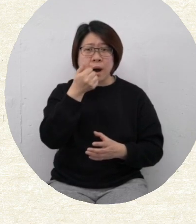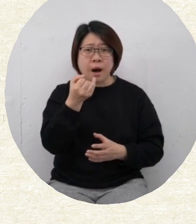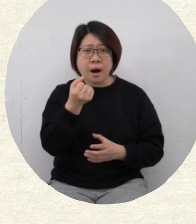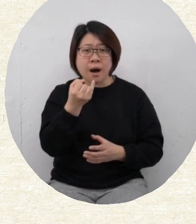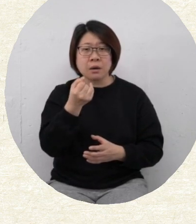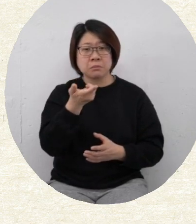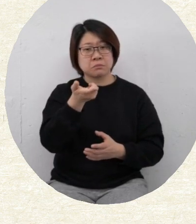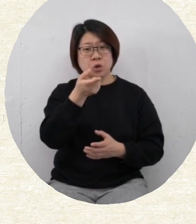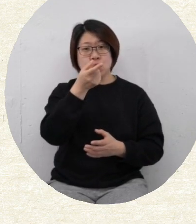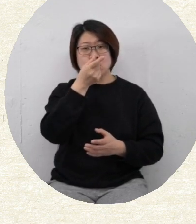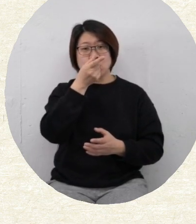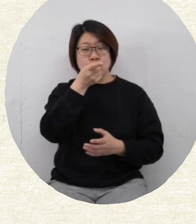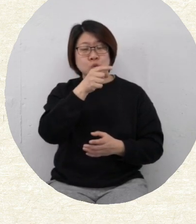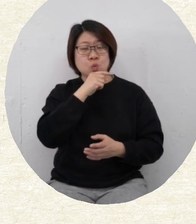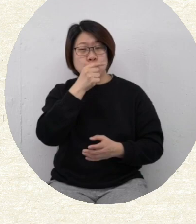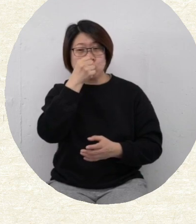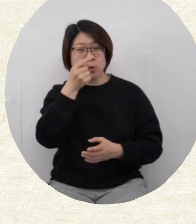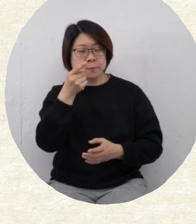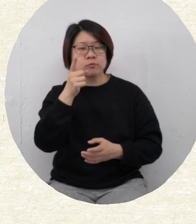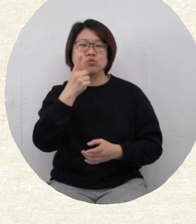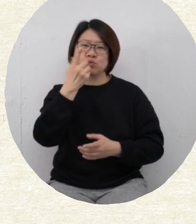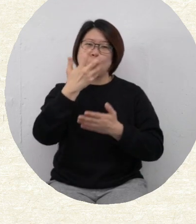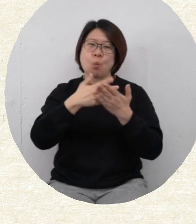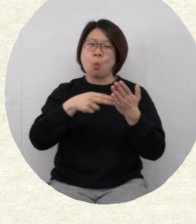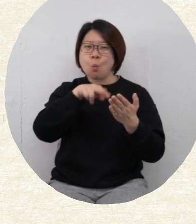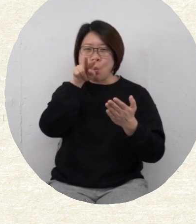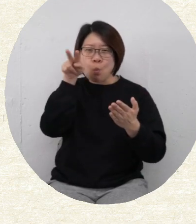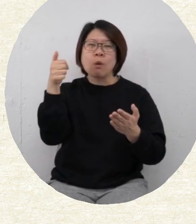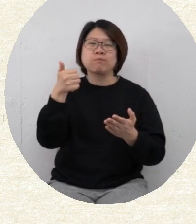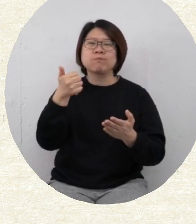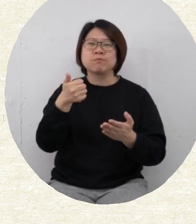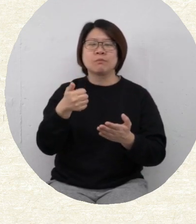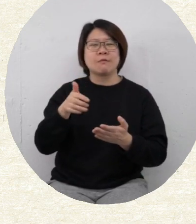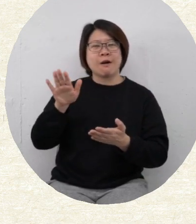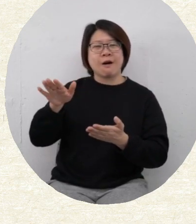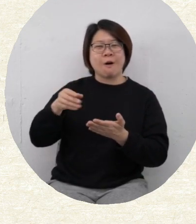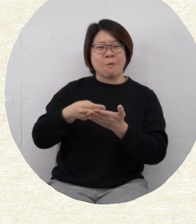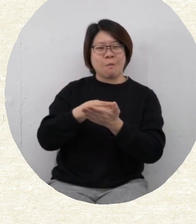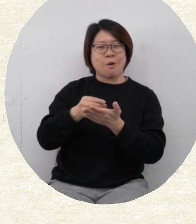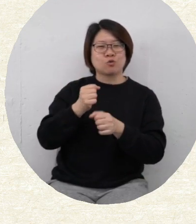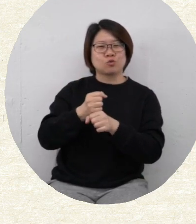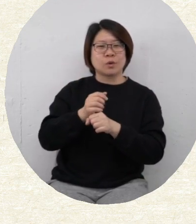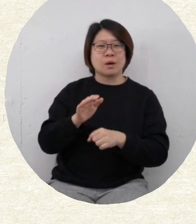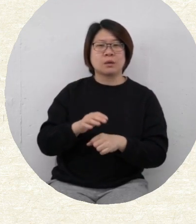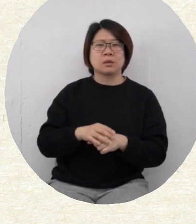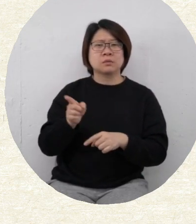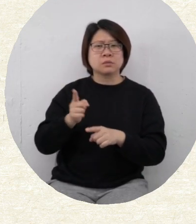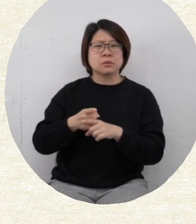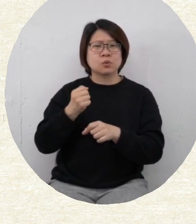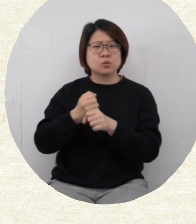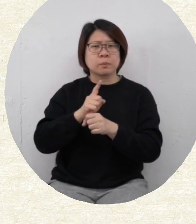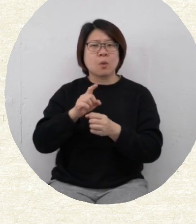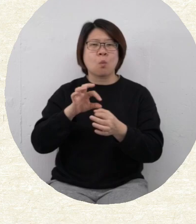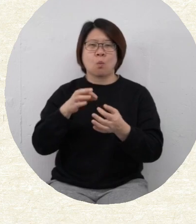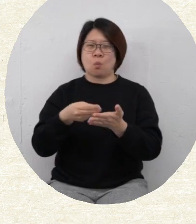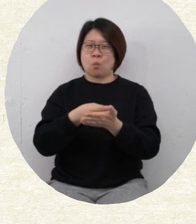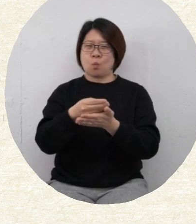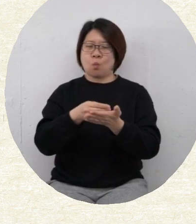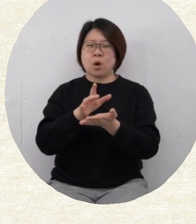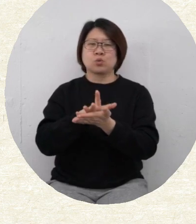print. So that's what drew me to... Oh, yeah, that one. I love that one. Things like